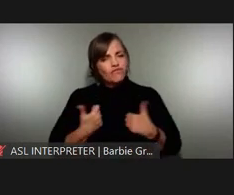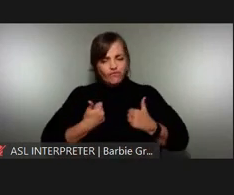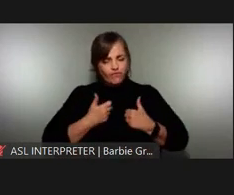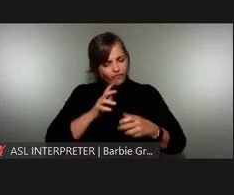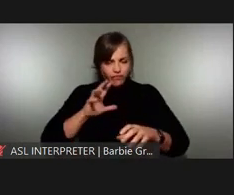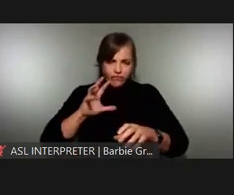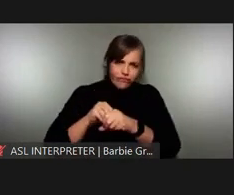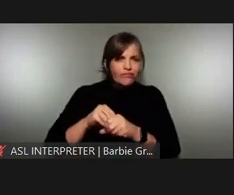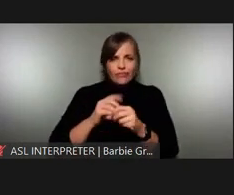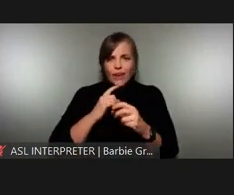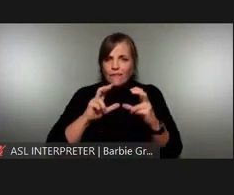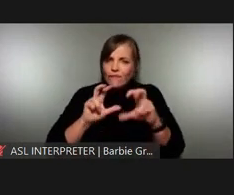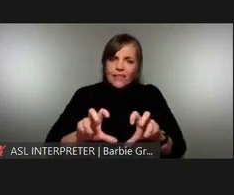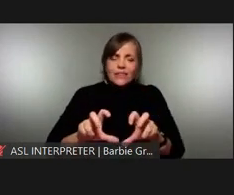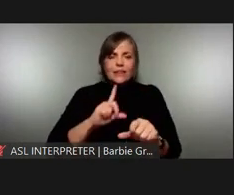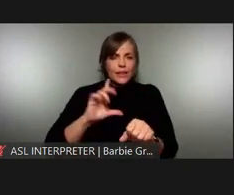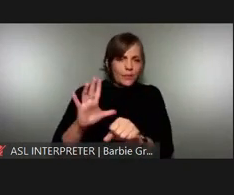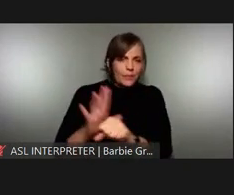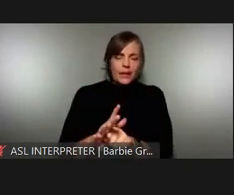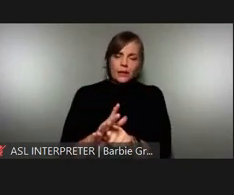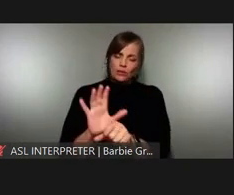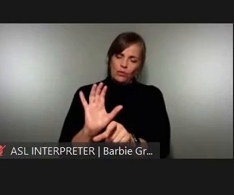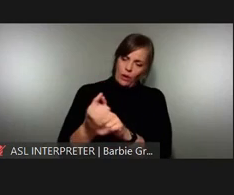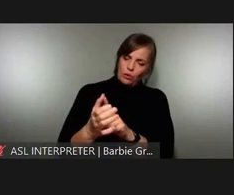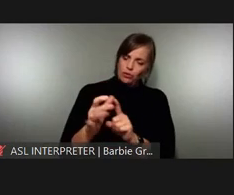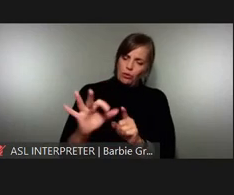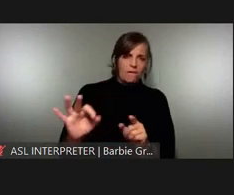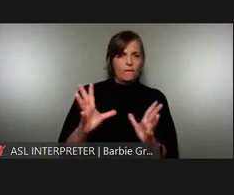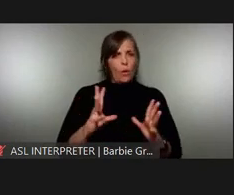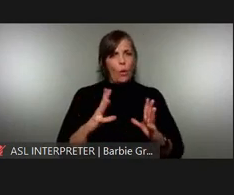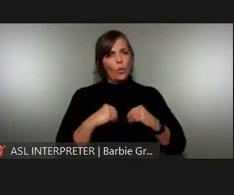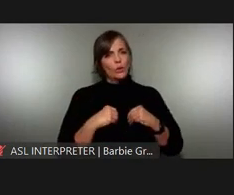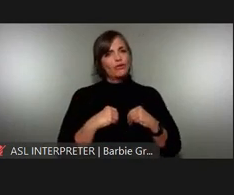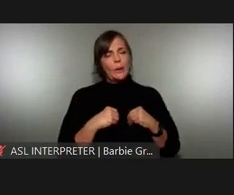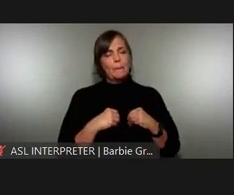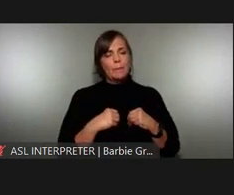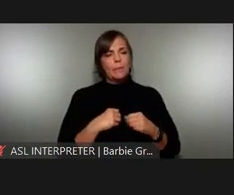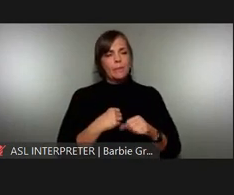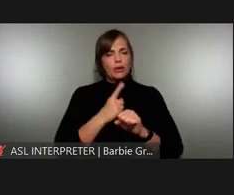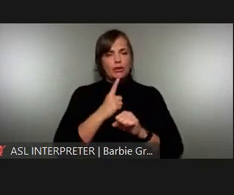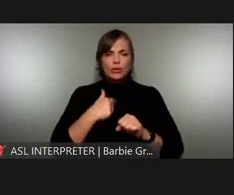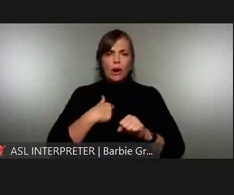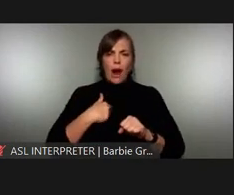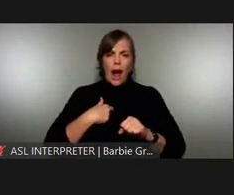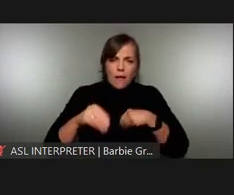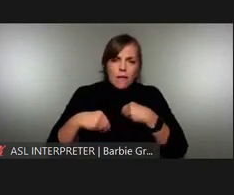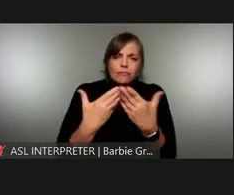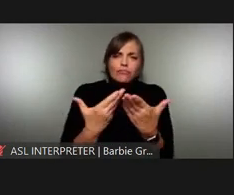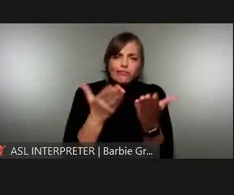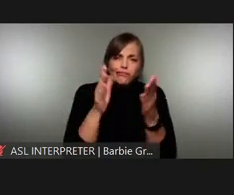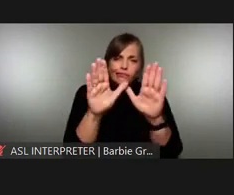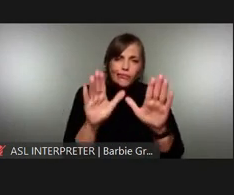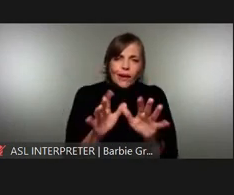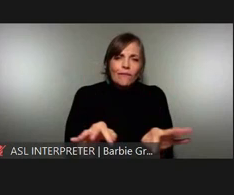are committed to that culture of ownership, ensuring that they bring great value to